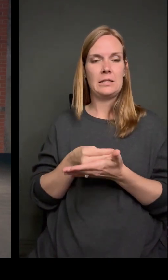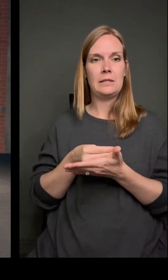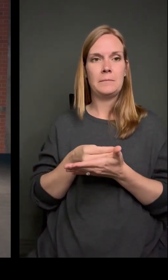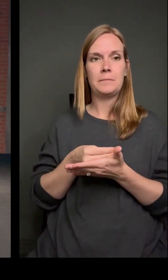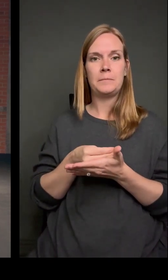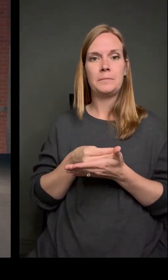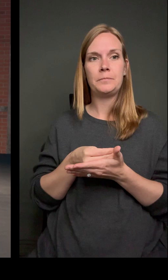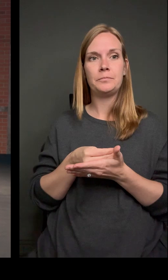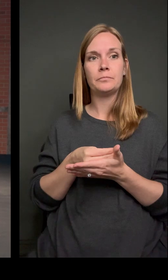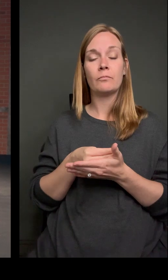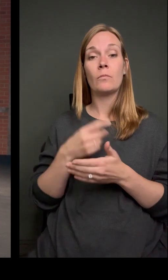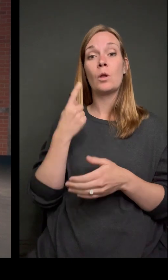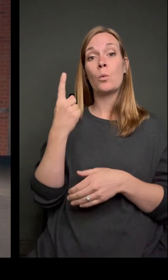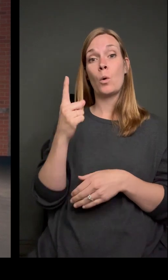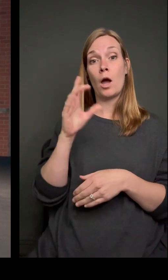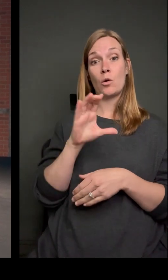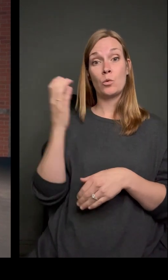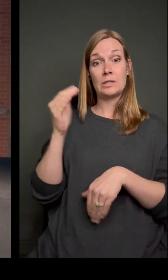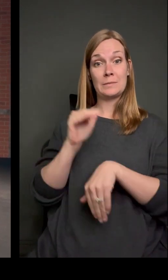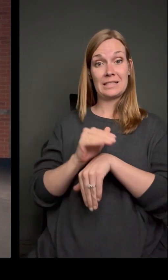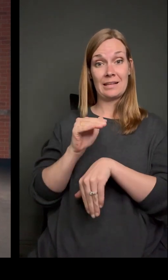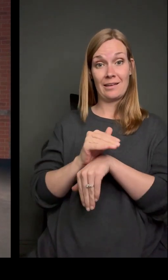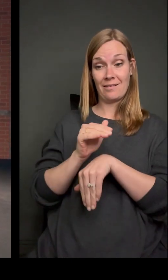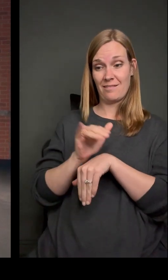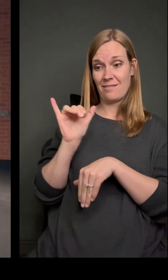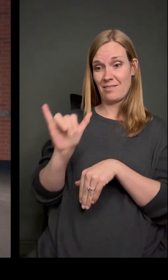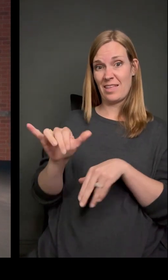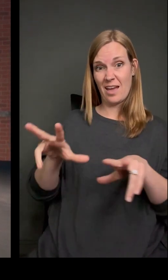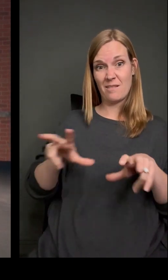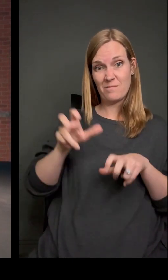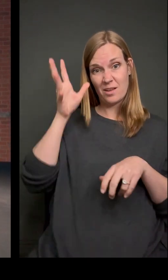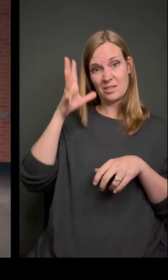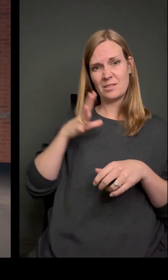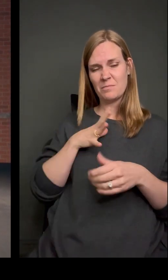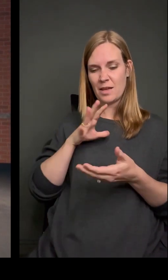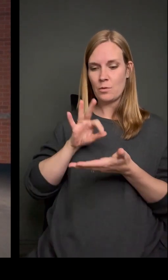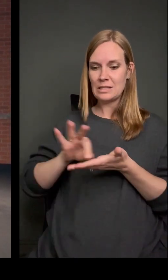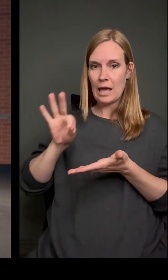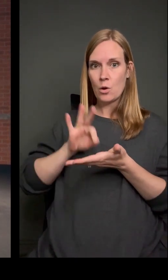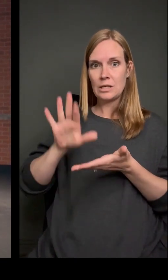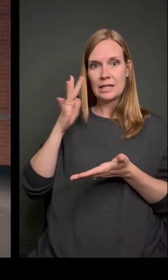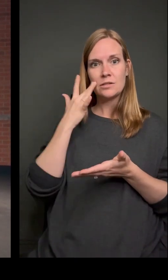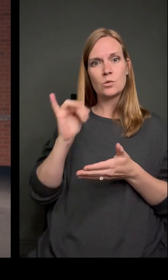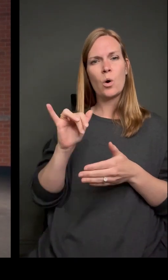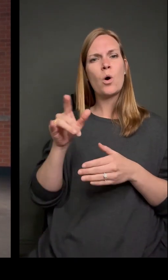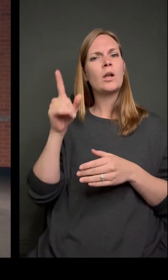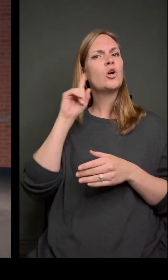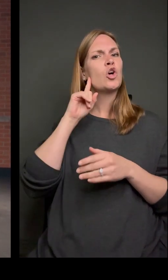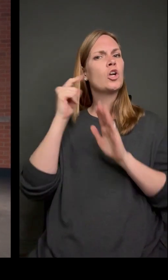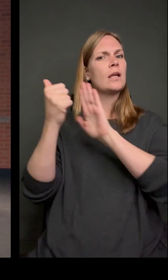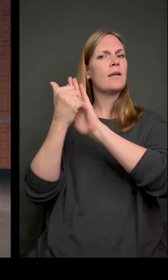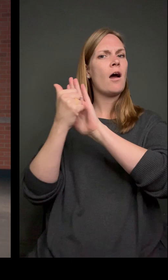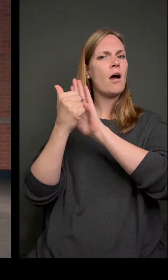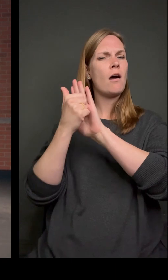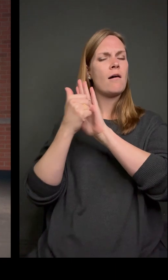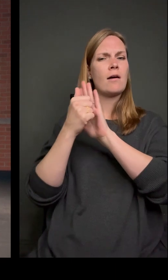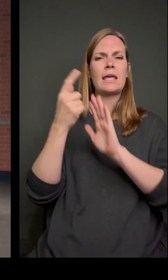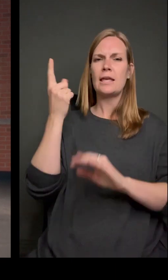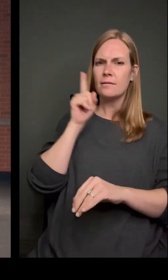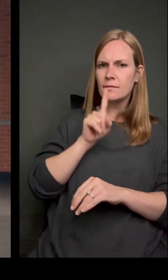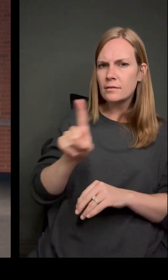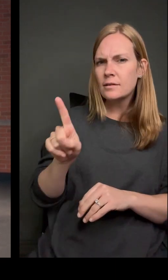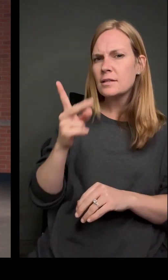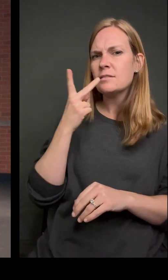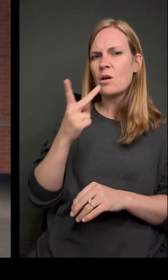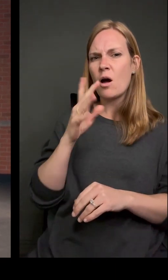to spend it. One Christmas Eve, as the miser sat counting his gold, he heard a knock at the door. When he opened the door, he saw a tiny old